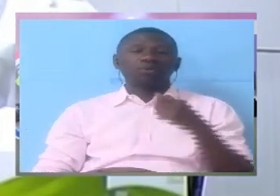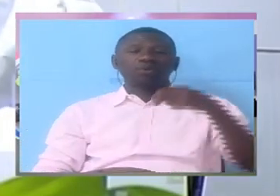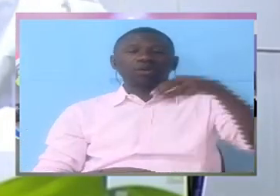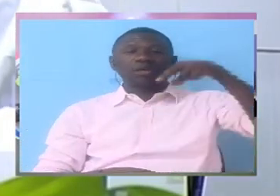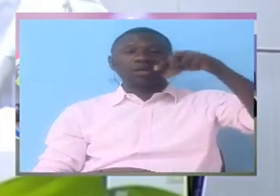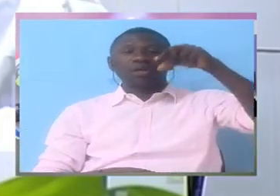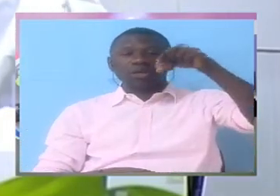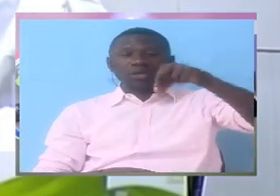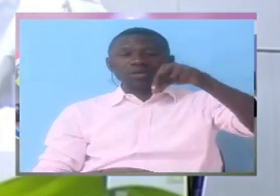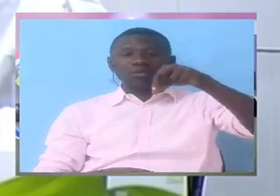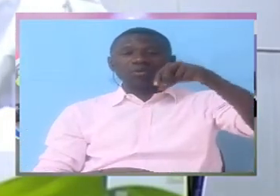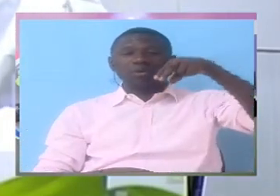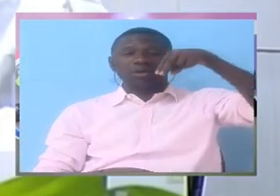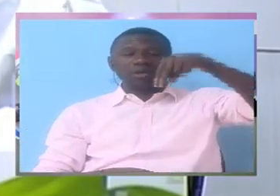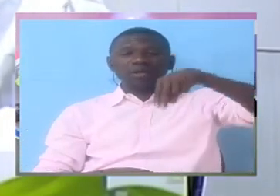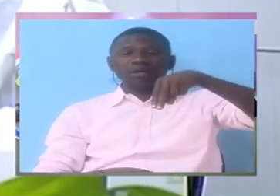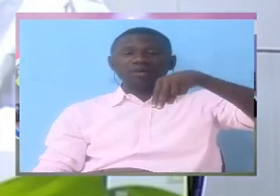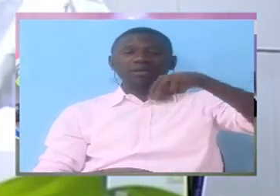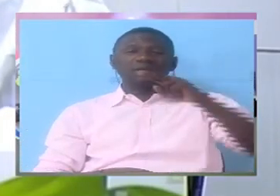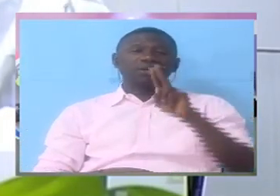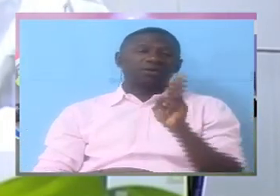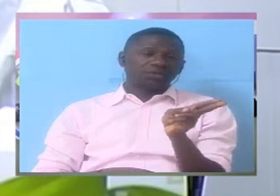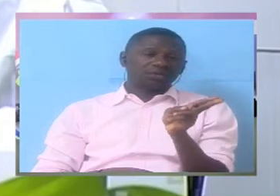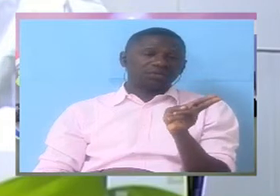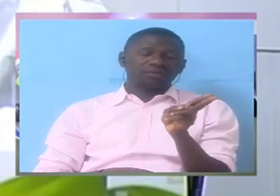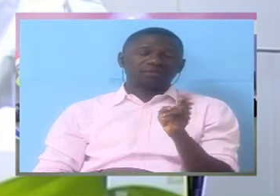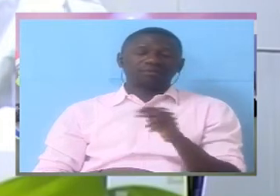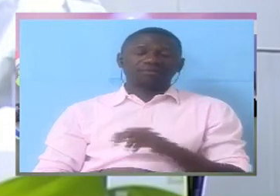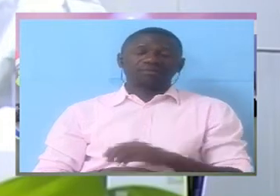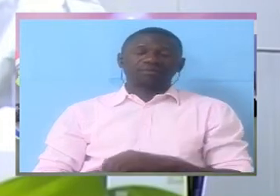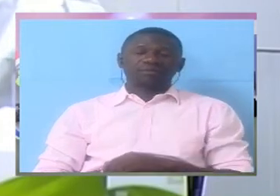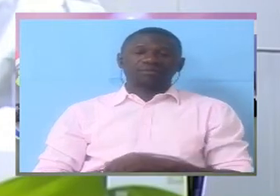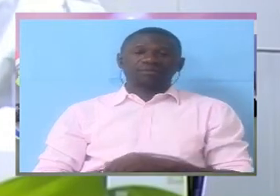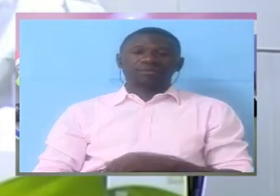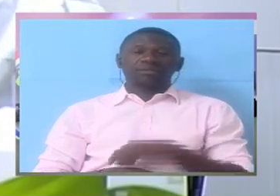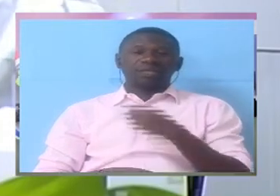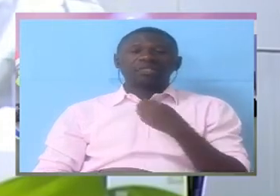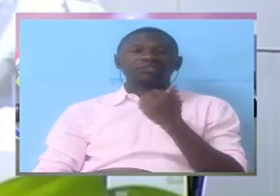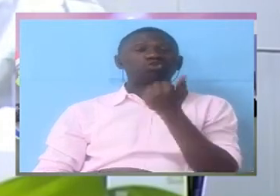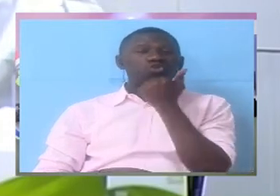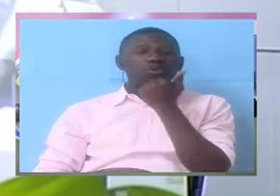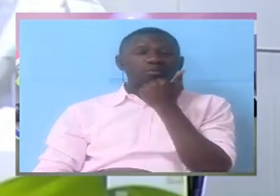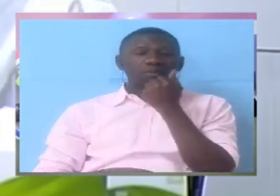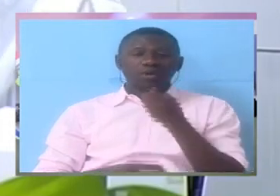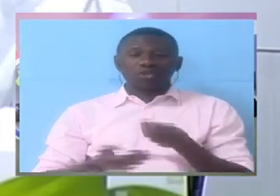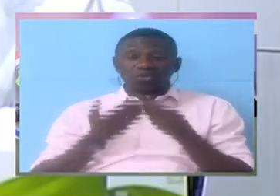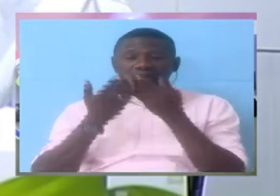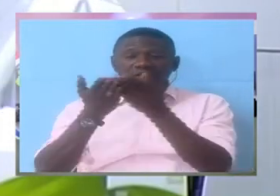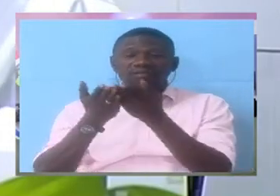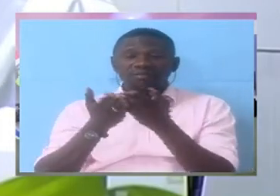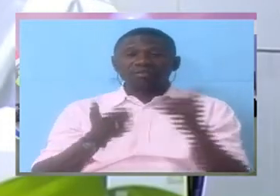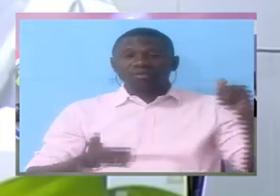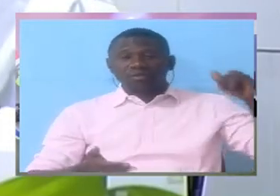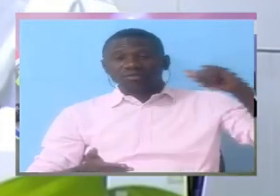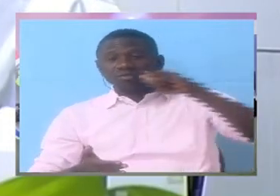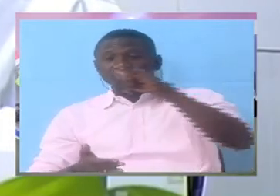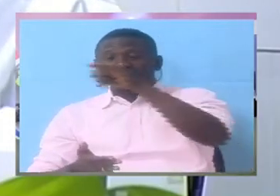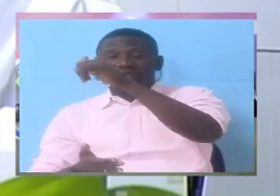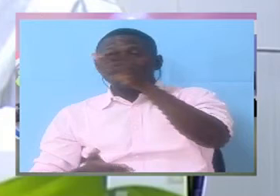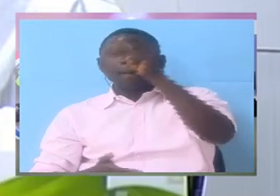the QNH. QMH. That is the figure you give to the pilot.